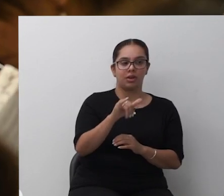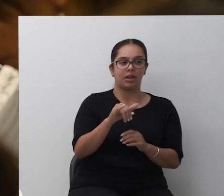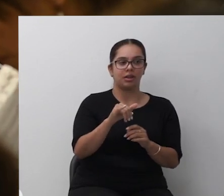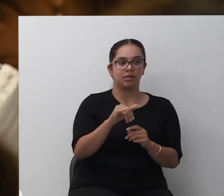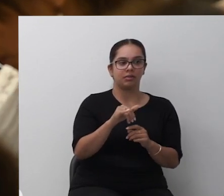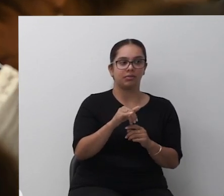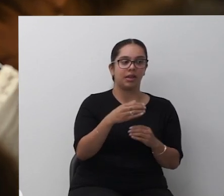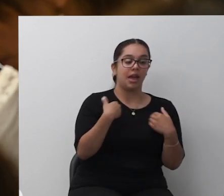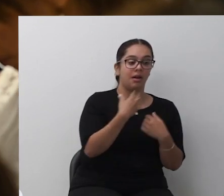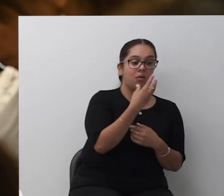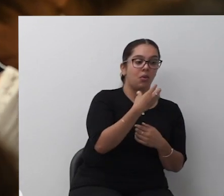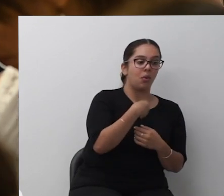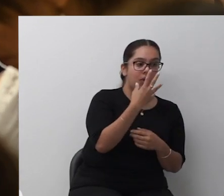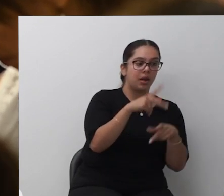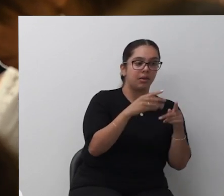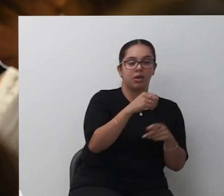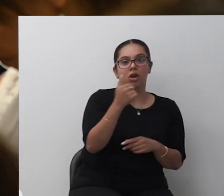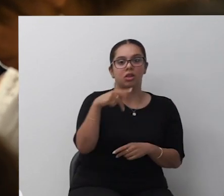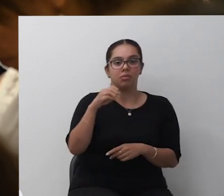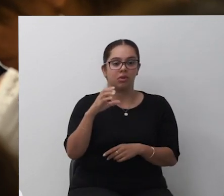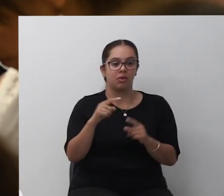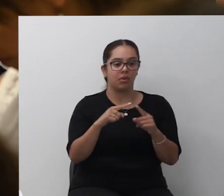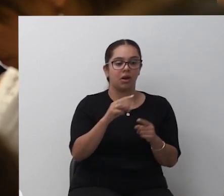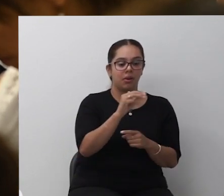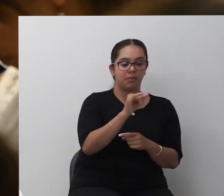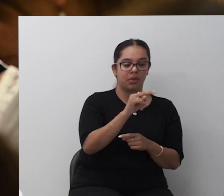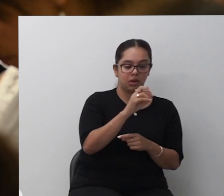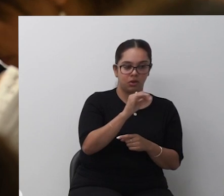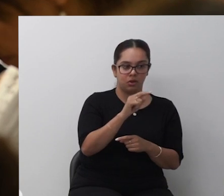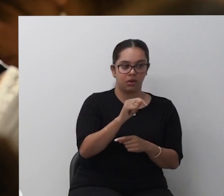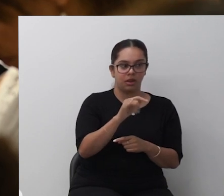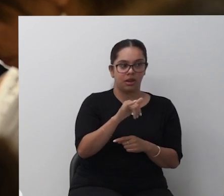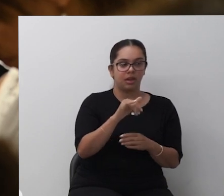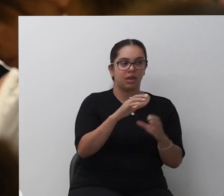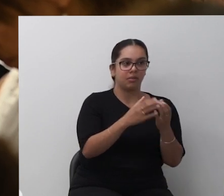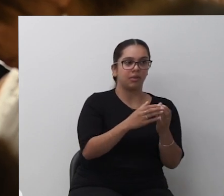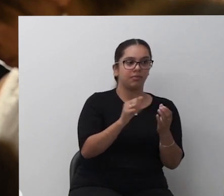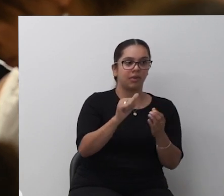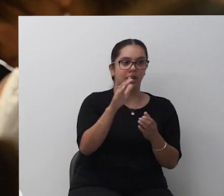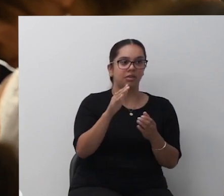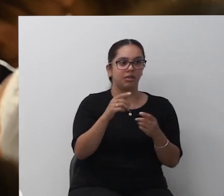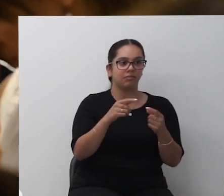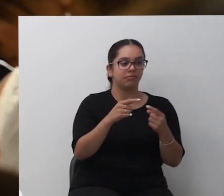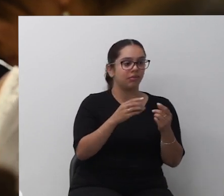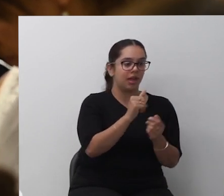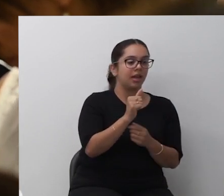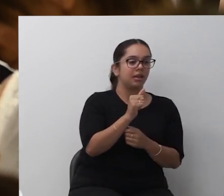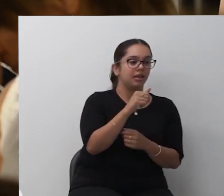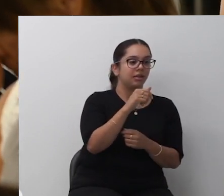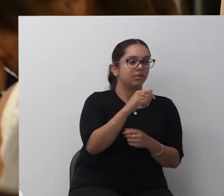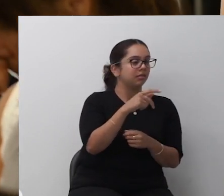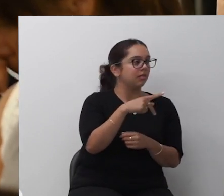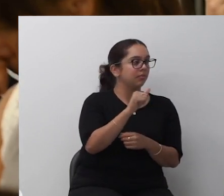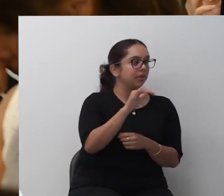know, there's like white people and all the other POCs, but then within minority communities, there's like Asian versus Pacific Islander and, you know, that dynamic, and so that I'm